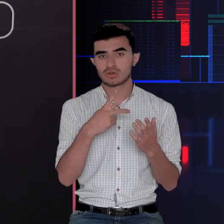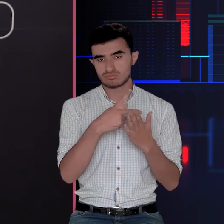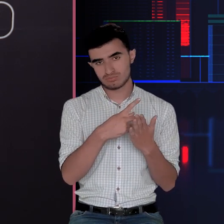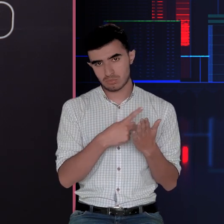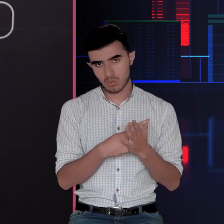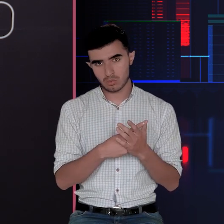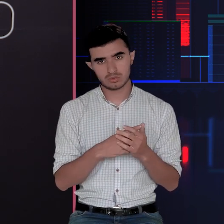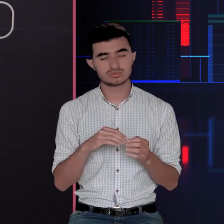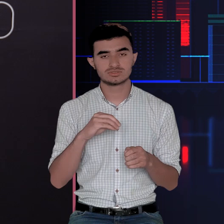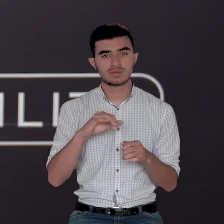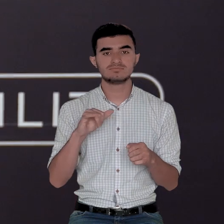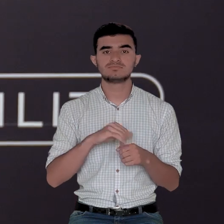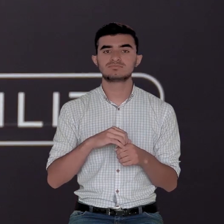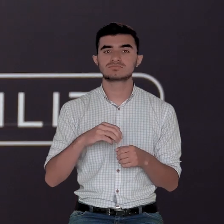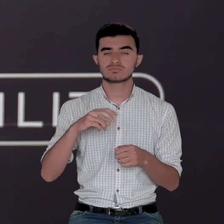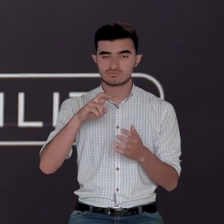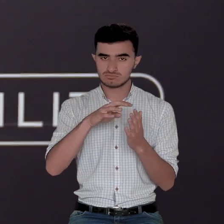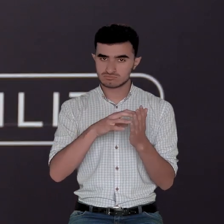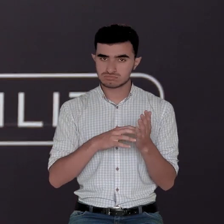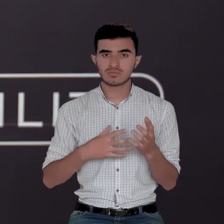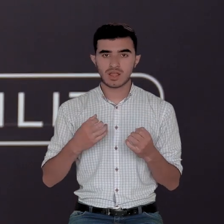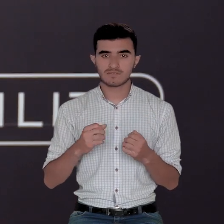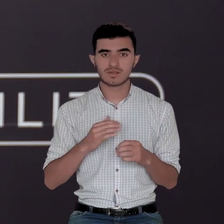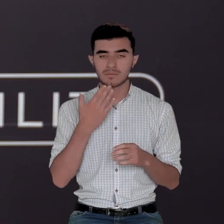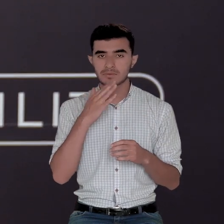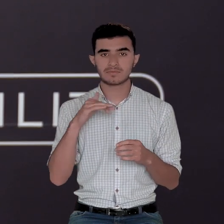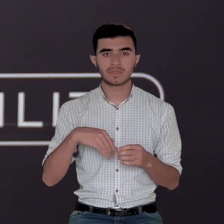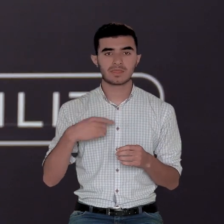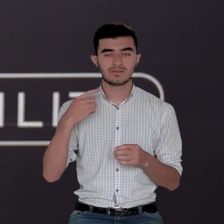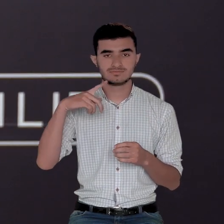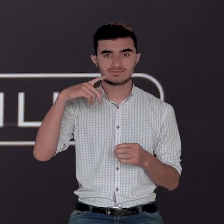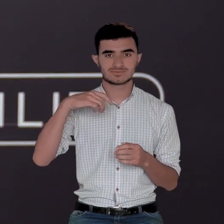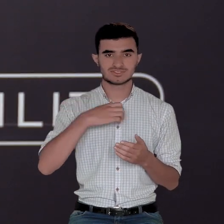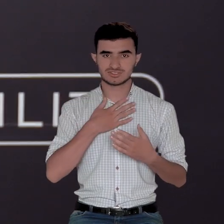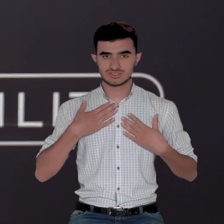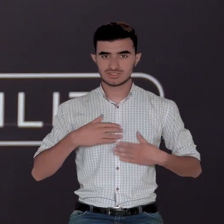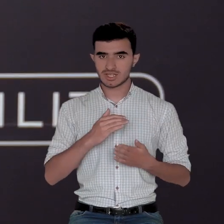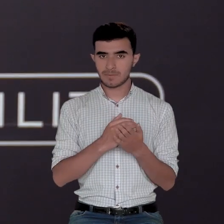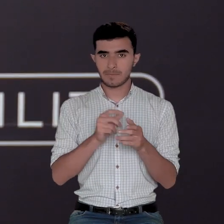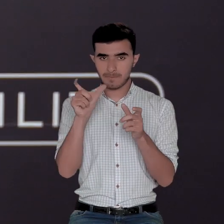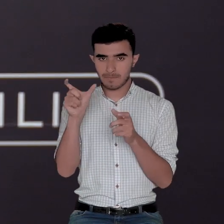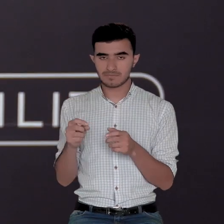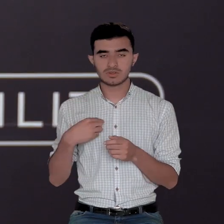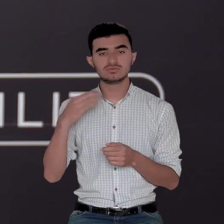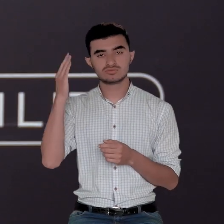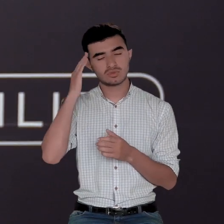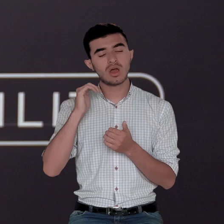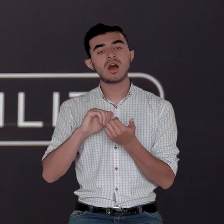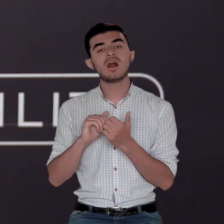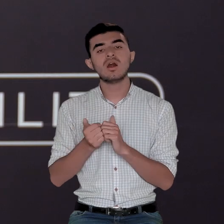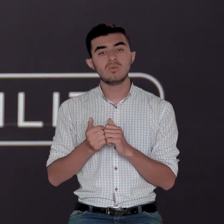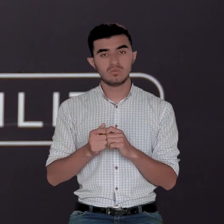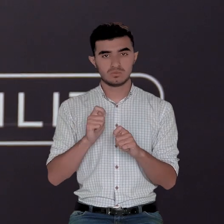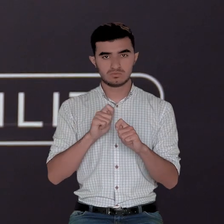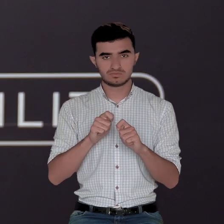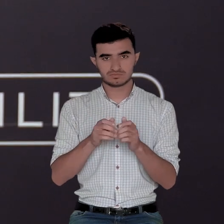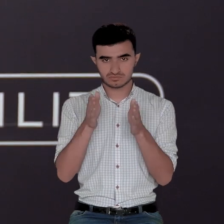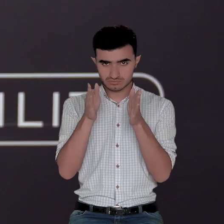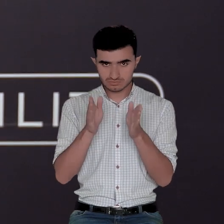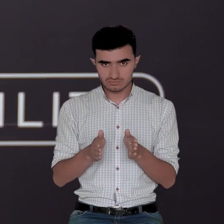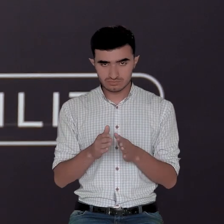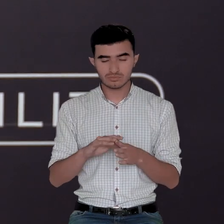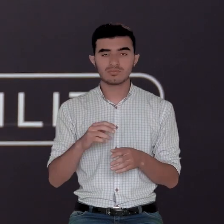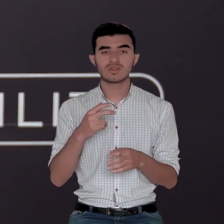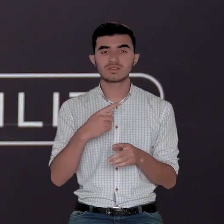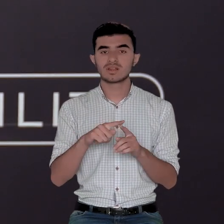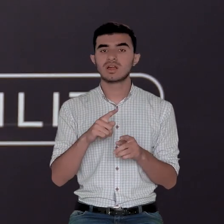are certain special areas along the fascia which the therapist knows how to manipulate, and the therapist knows how to,